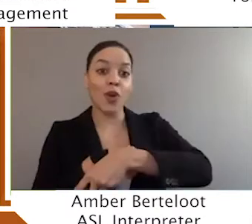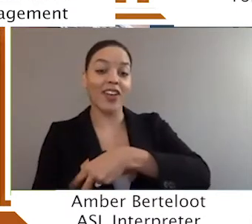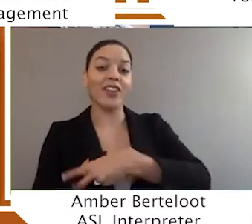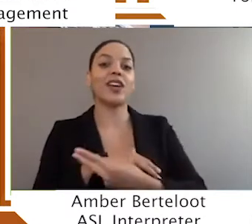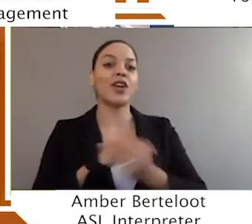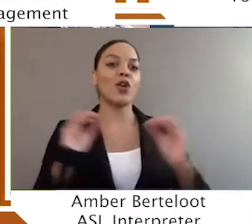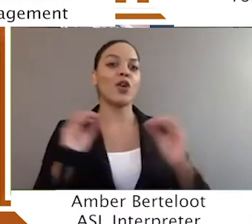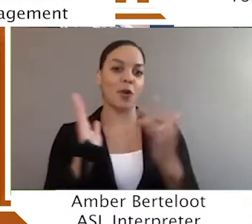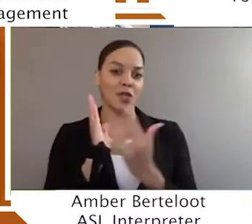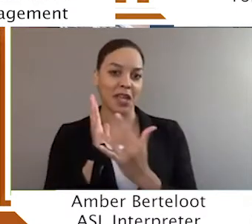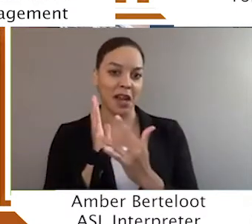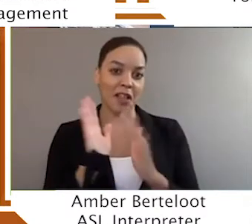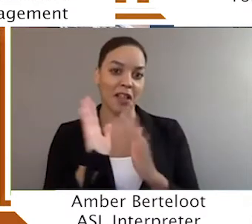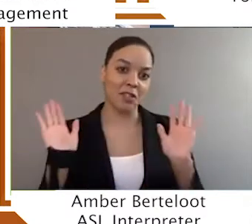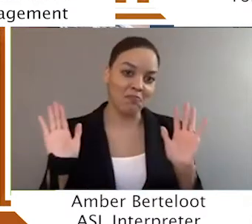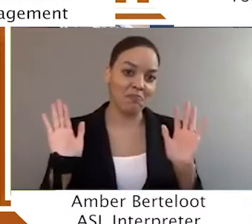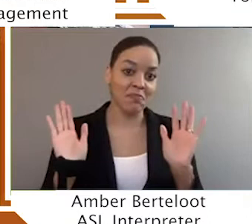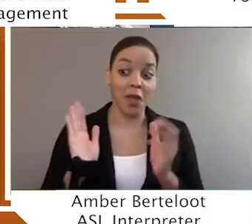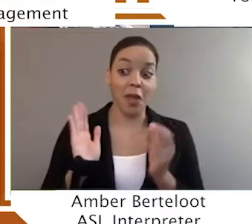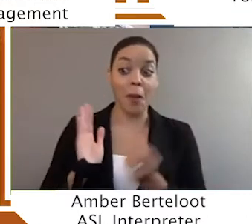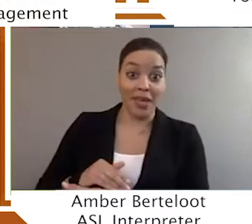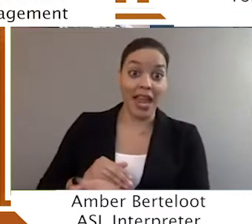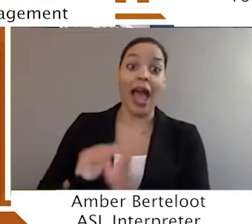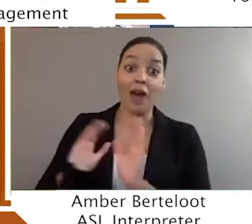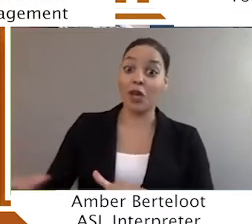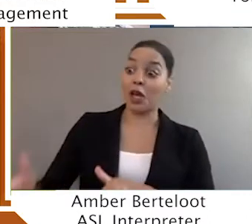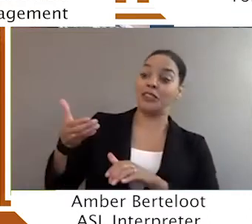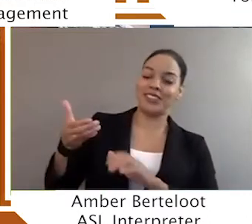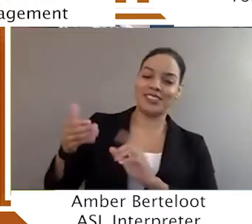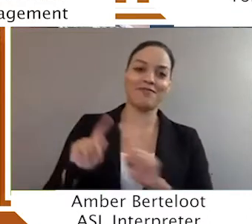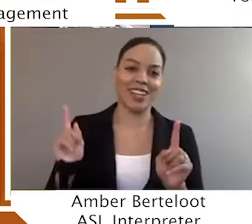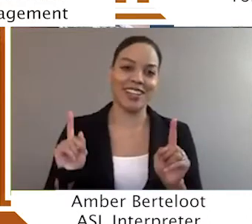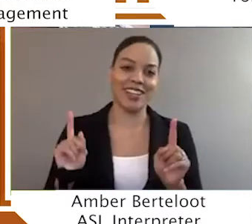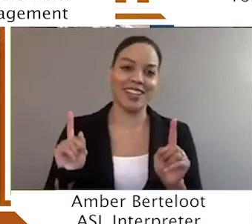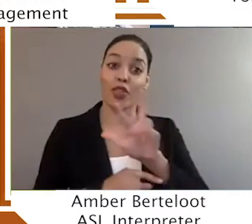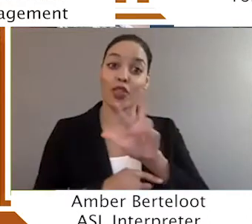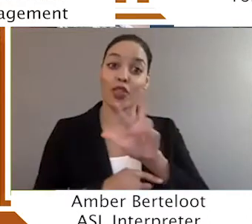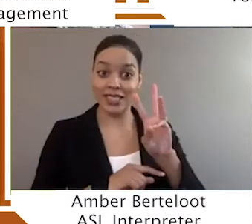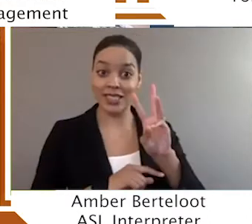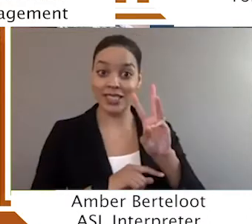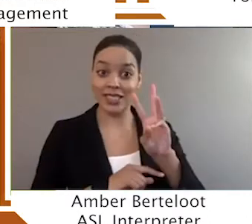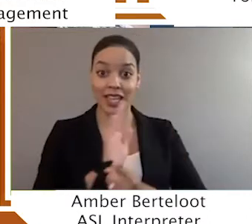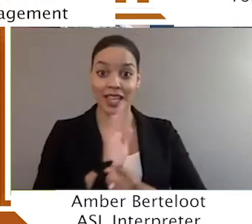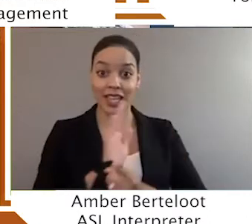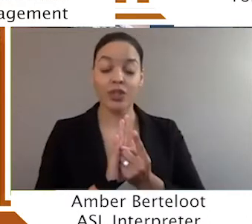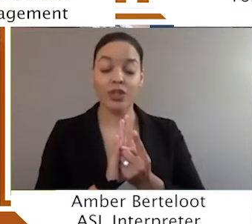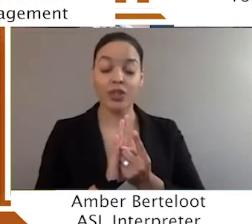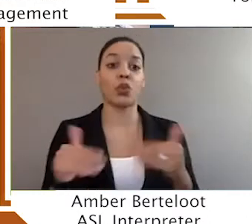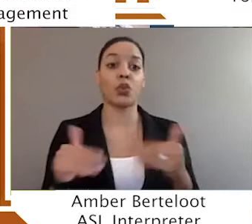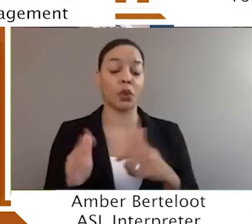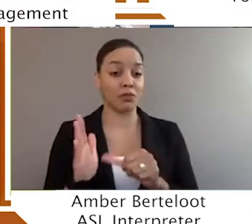least I can say I made it throughout the day without some technology. But that 36 hours, wow, that's impressive.